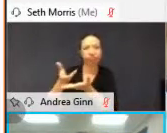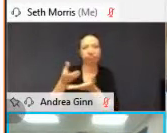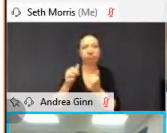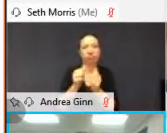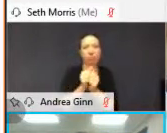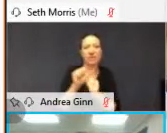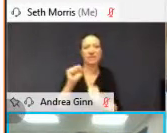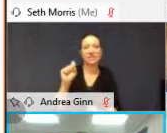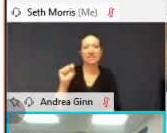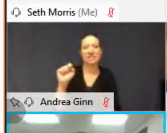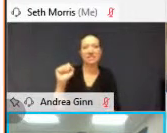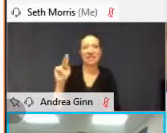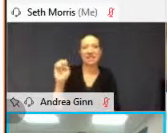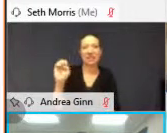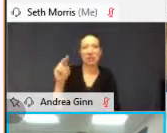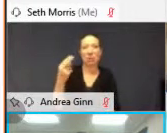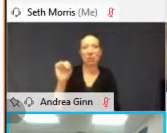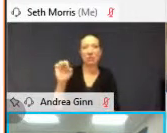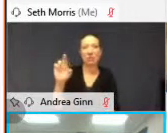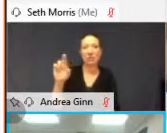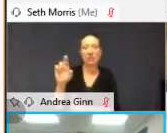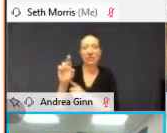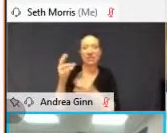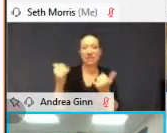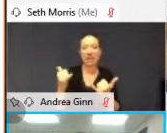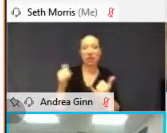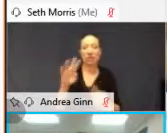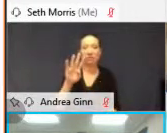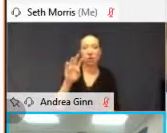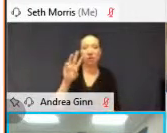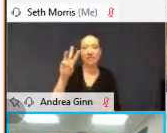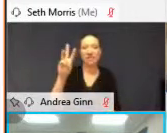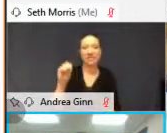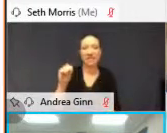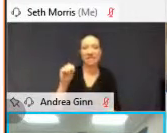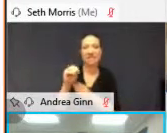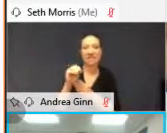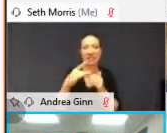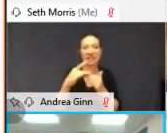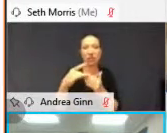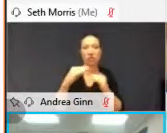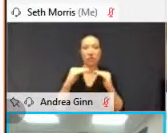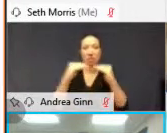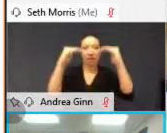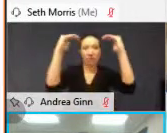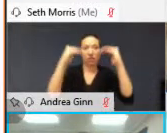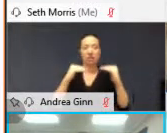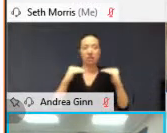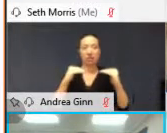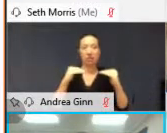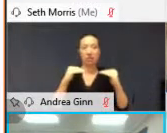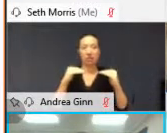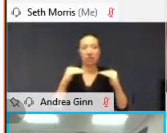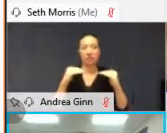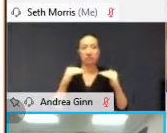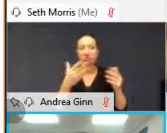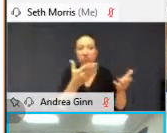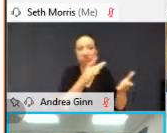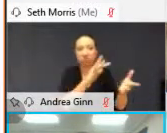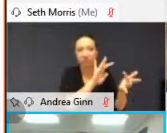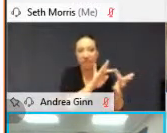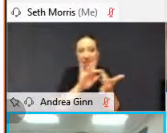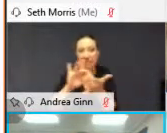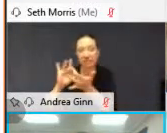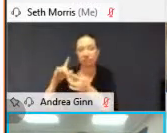We have conducted over 460 leadership level stakeholder engagements since March at about an hour apiece.